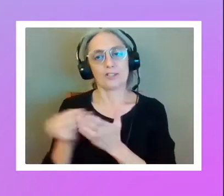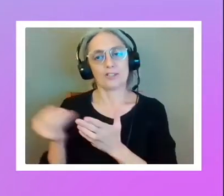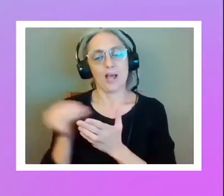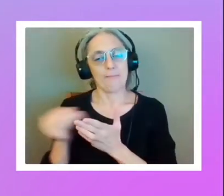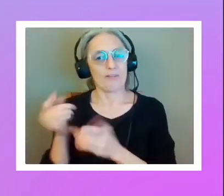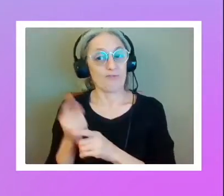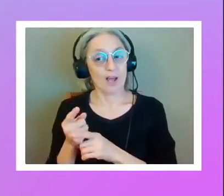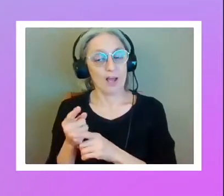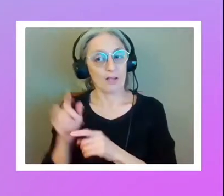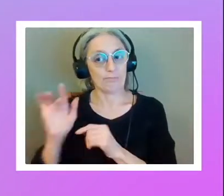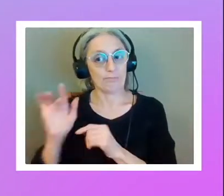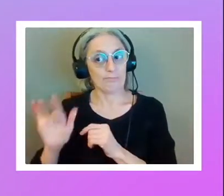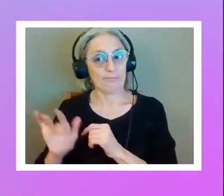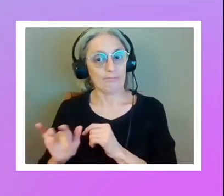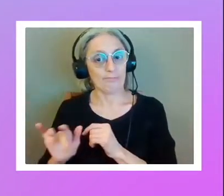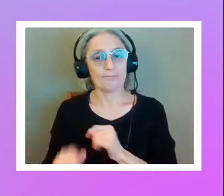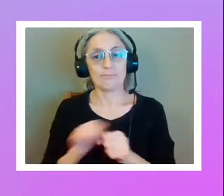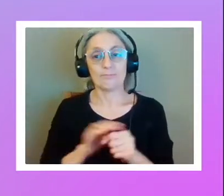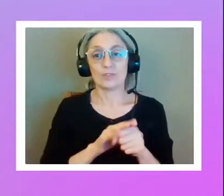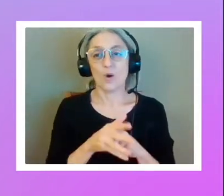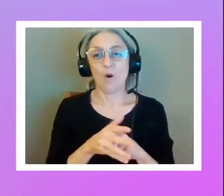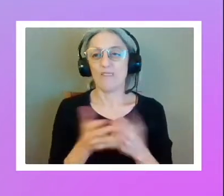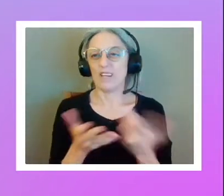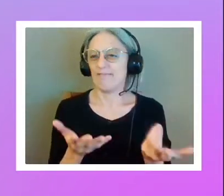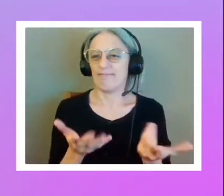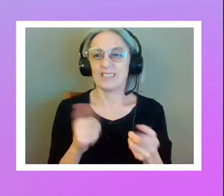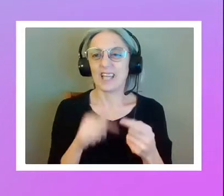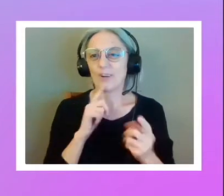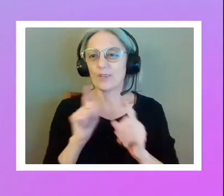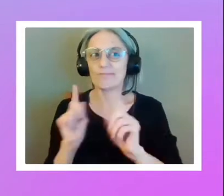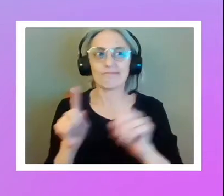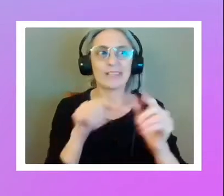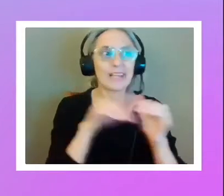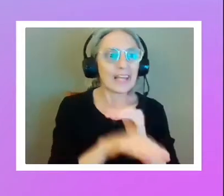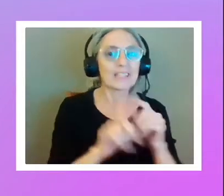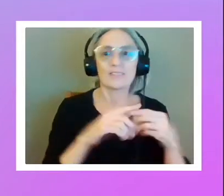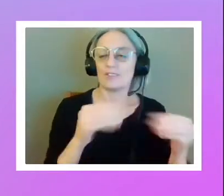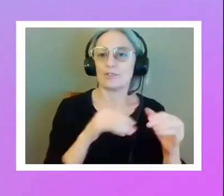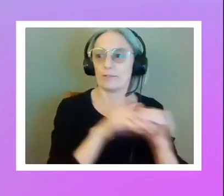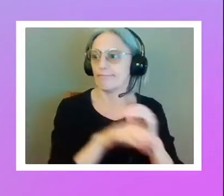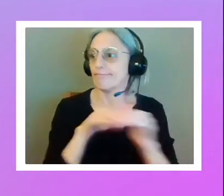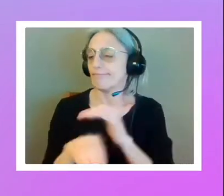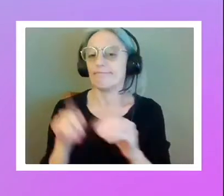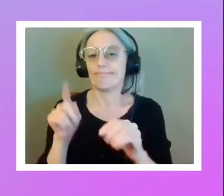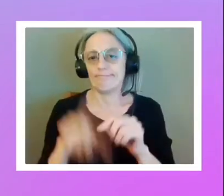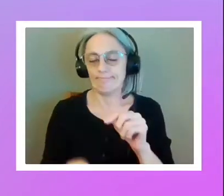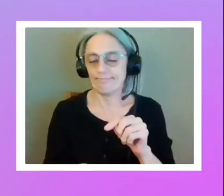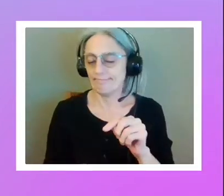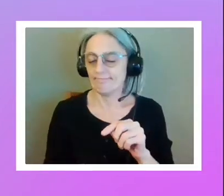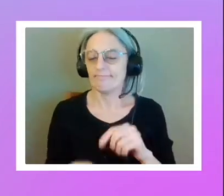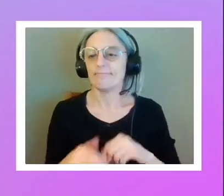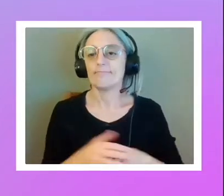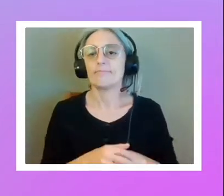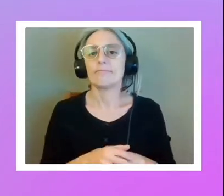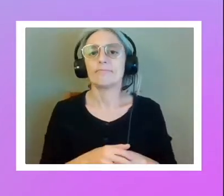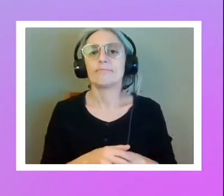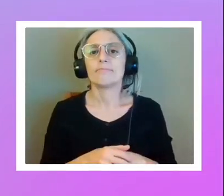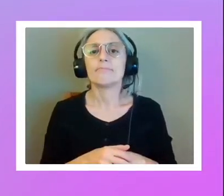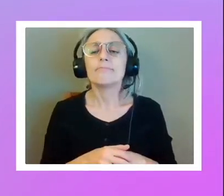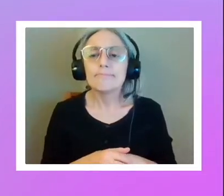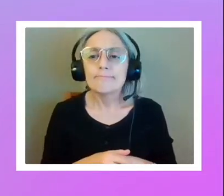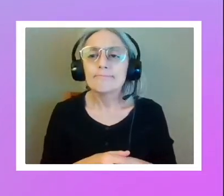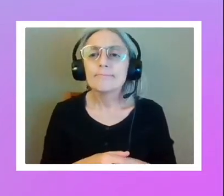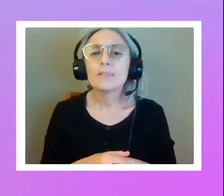because COVID, you really couldn't go to too many stores with everything going on. But another question is, where did you get your Cyber Monday,